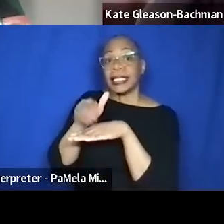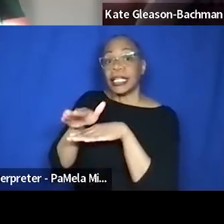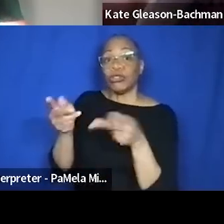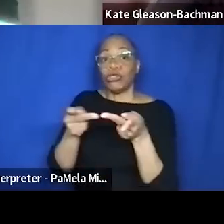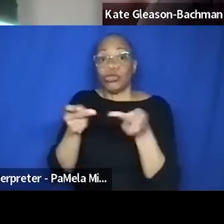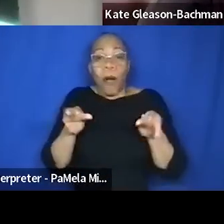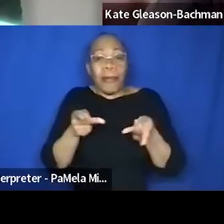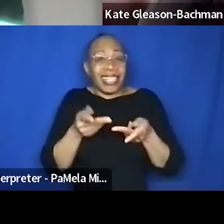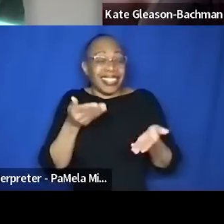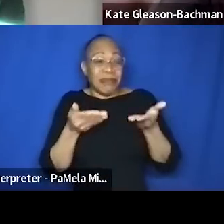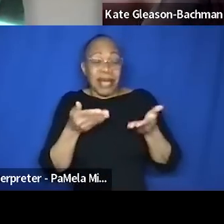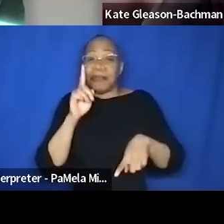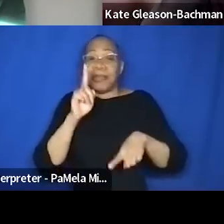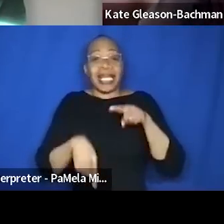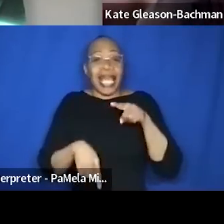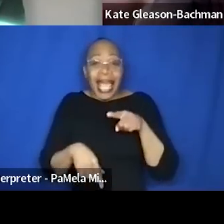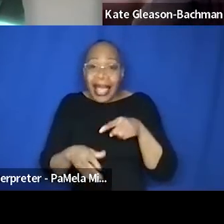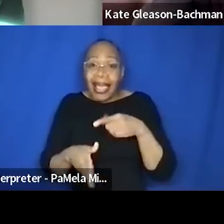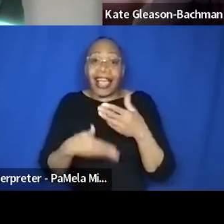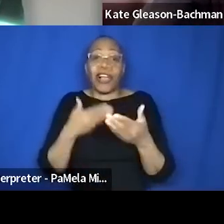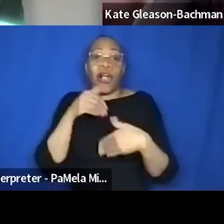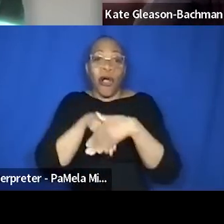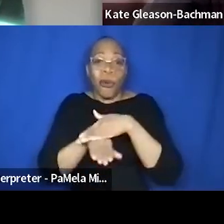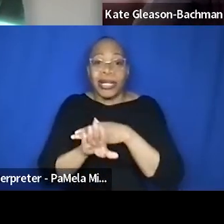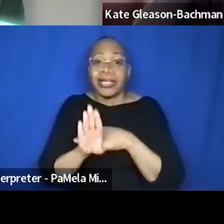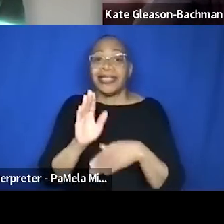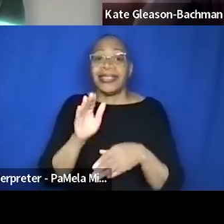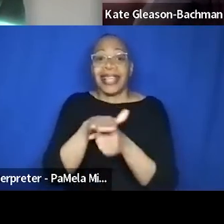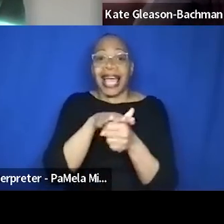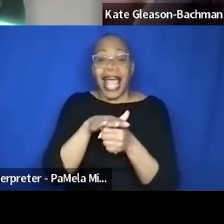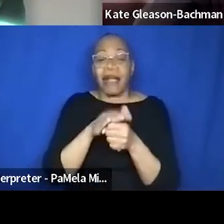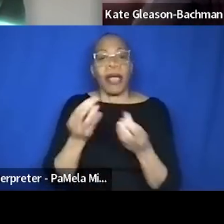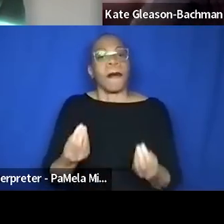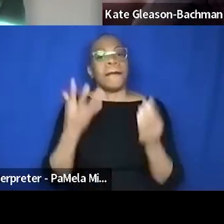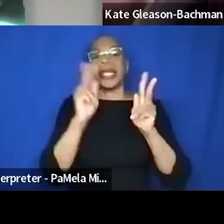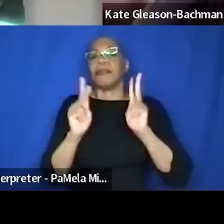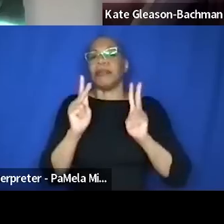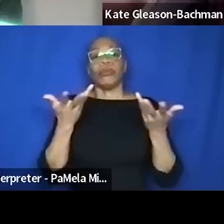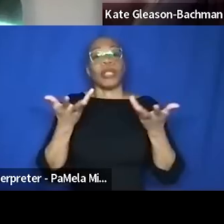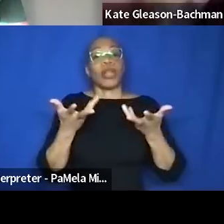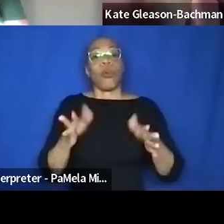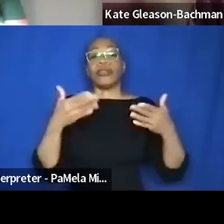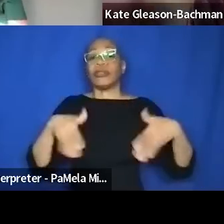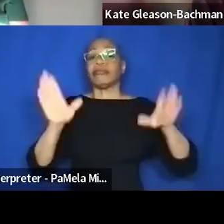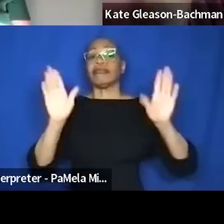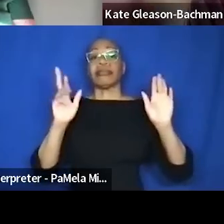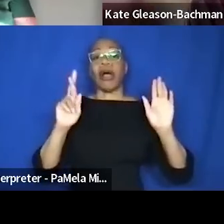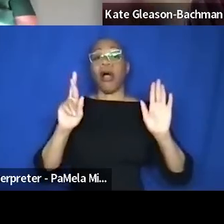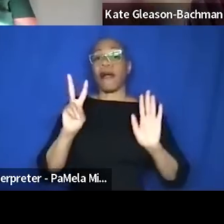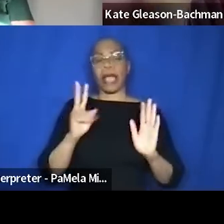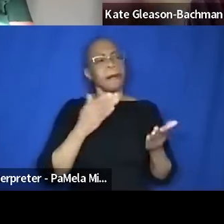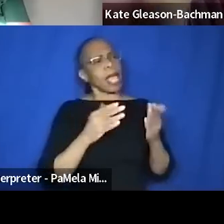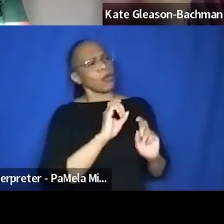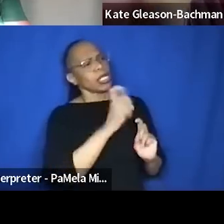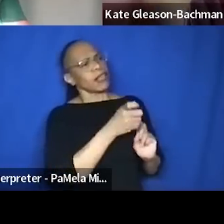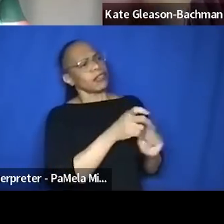where you probably can't even go in the first place, a lot of people don't want to give up their RVs, right? They say, okay, we'll give them to somebody, but a lot